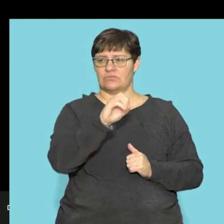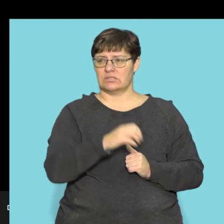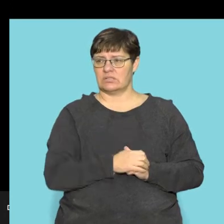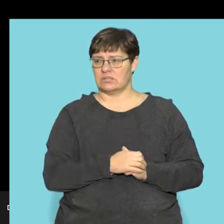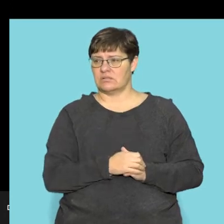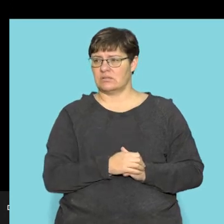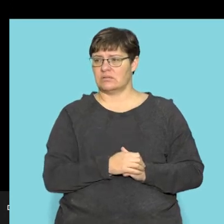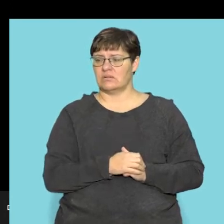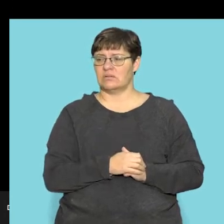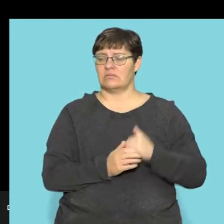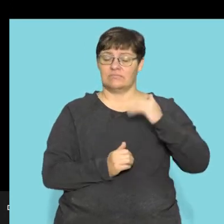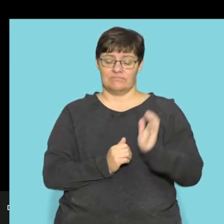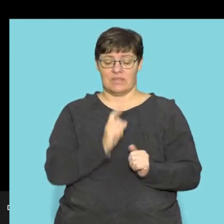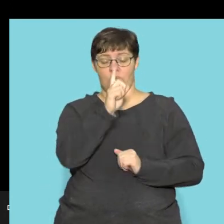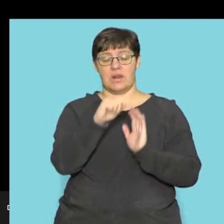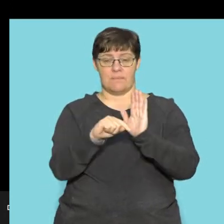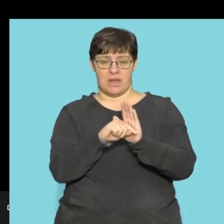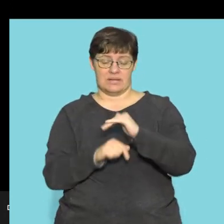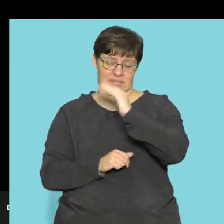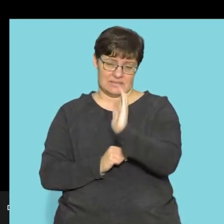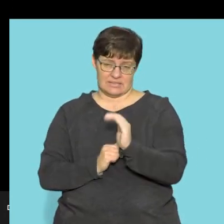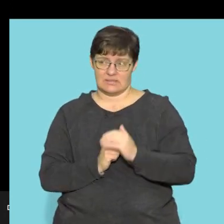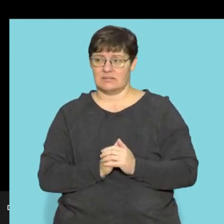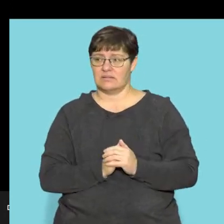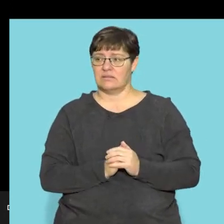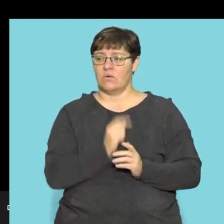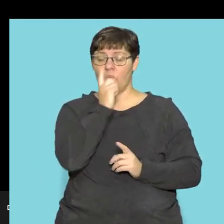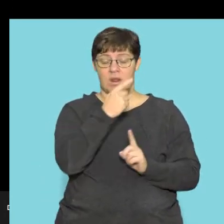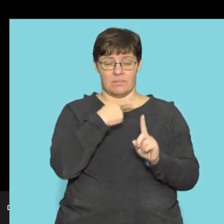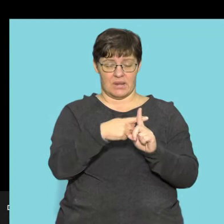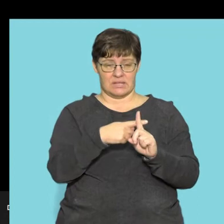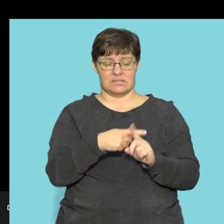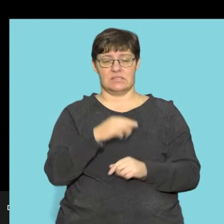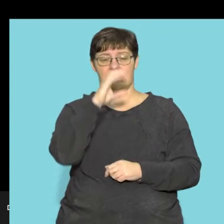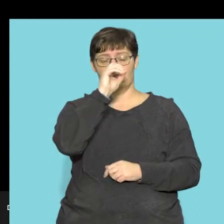7,600 into 1 minus, open the bracket, 1 plus